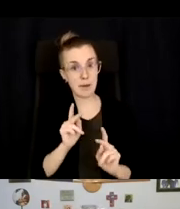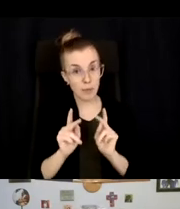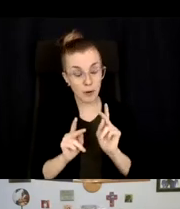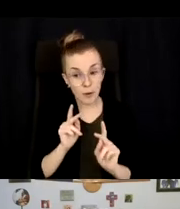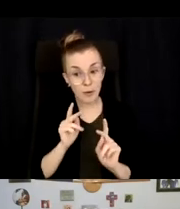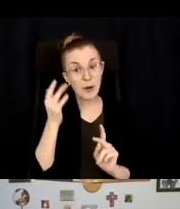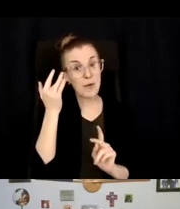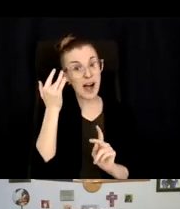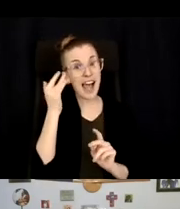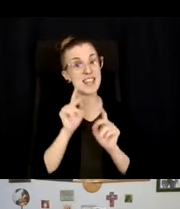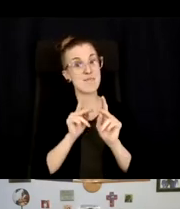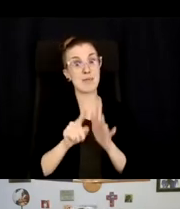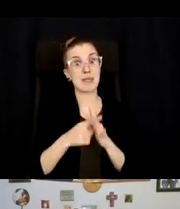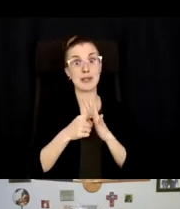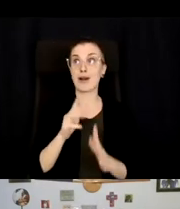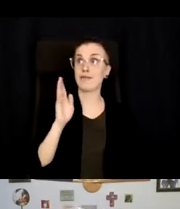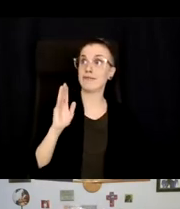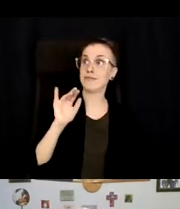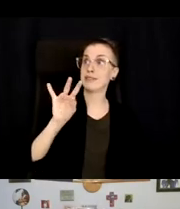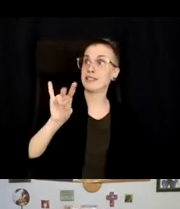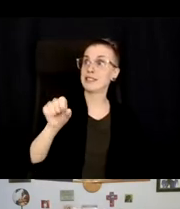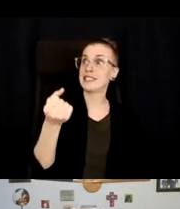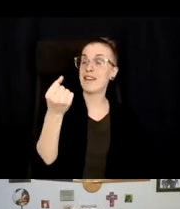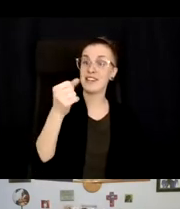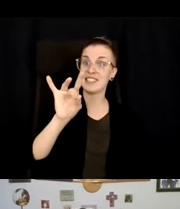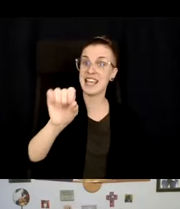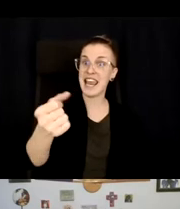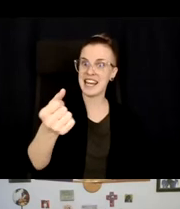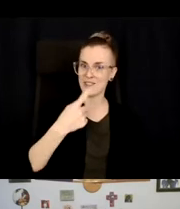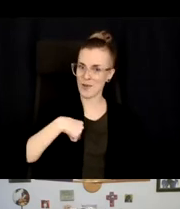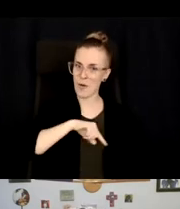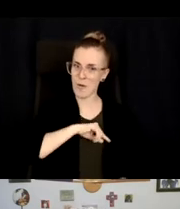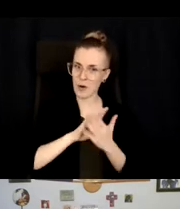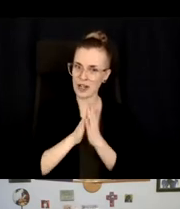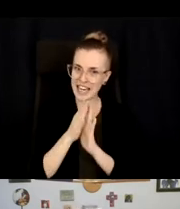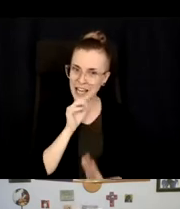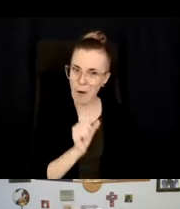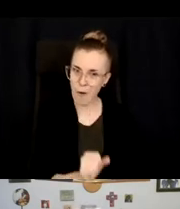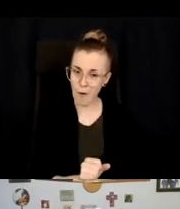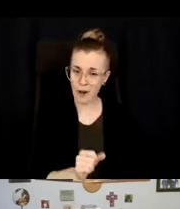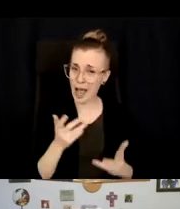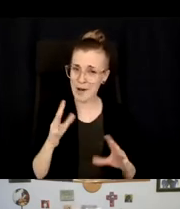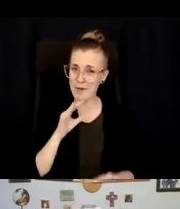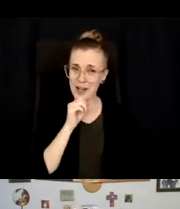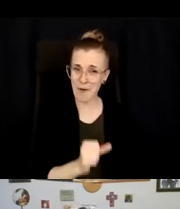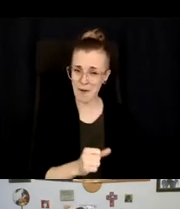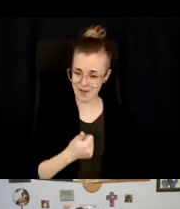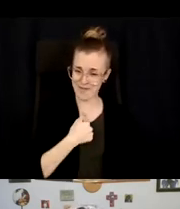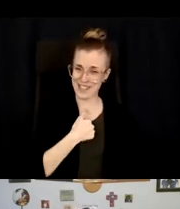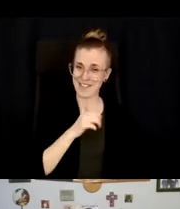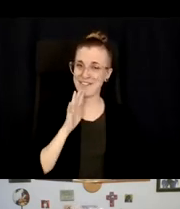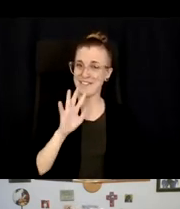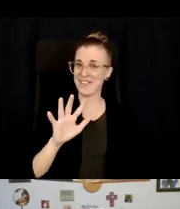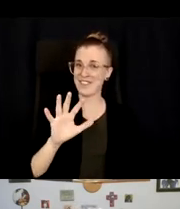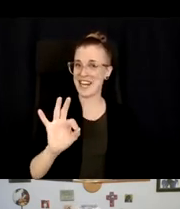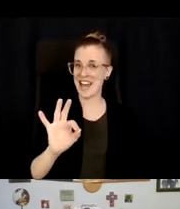out back in the 70s and 80s are gonna get old. I'm already old. I'm actually 59, even though I think